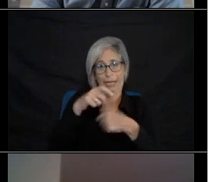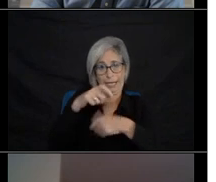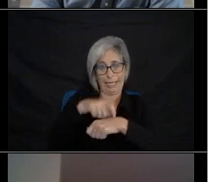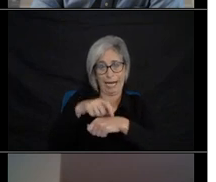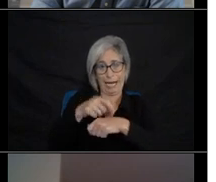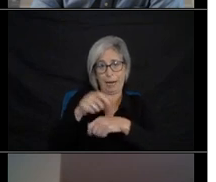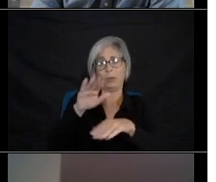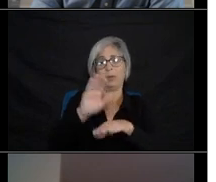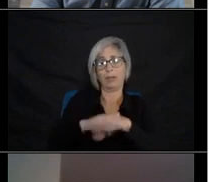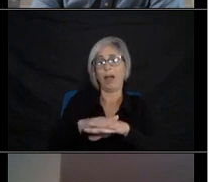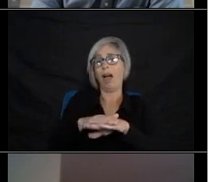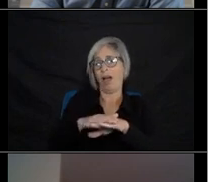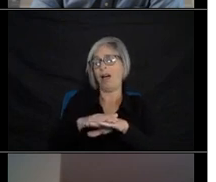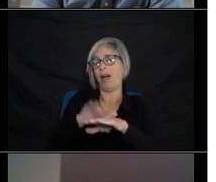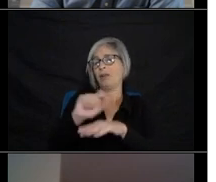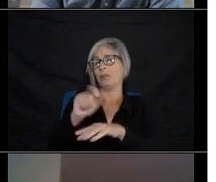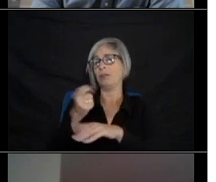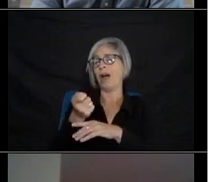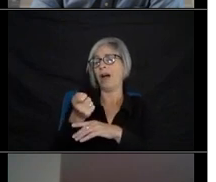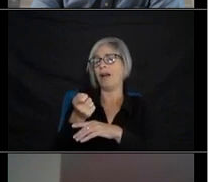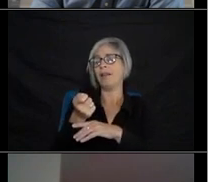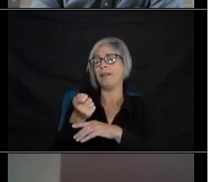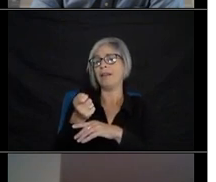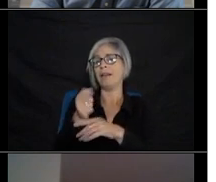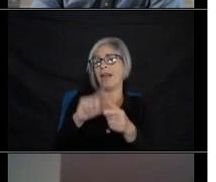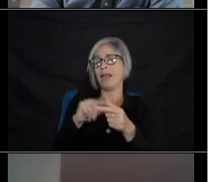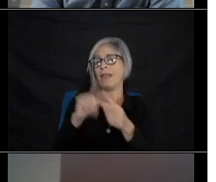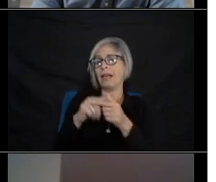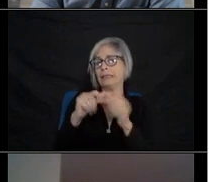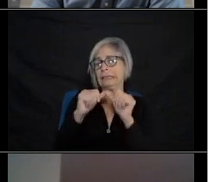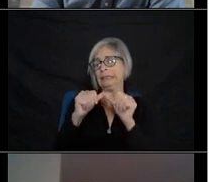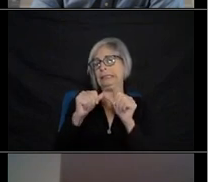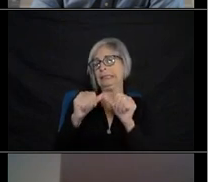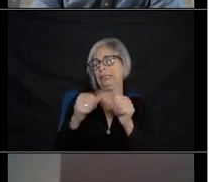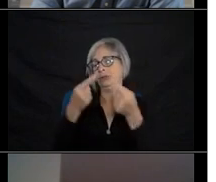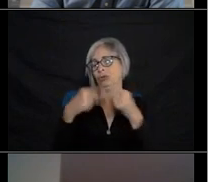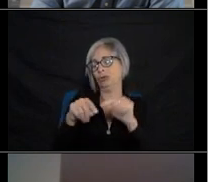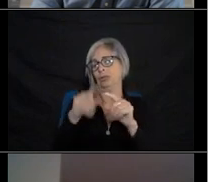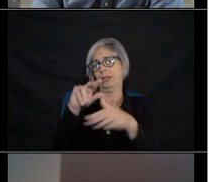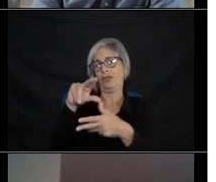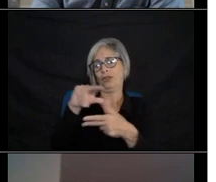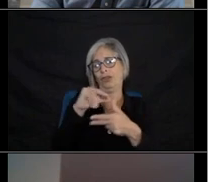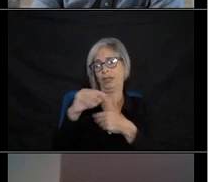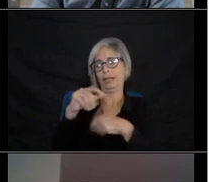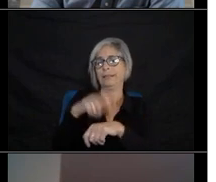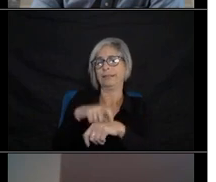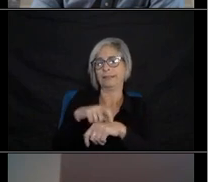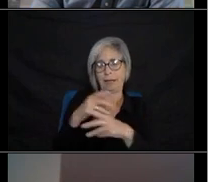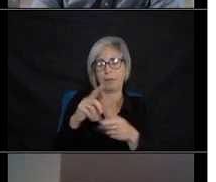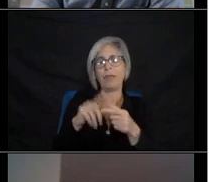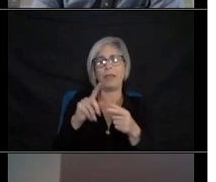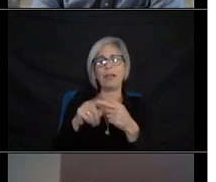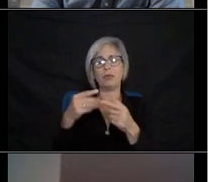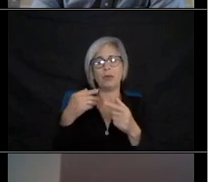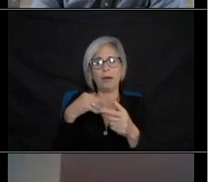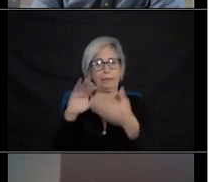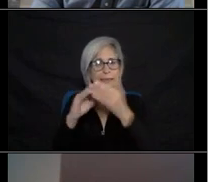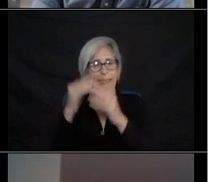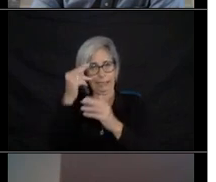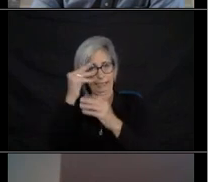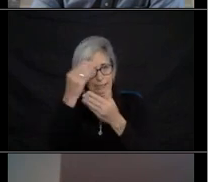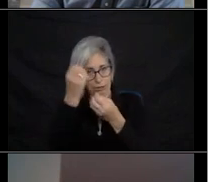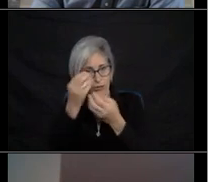the hurricane prep app tab on, and we'll continue that during the hurricane season. And then you have city news. This is